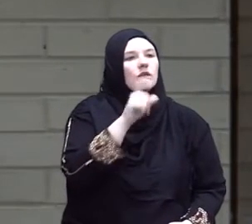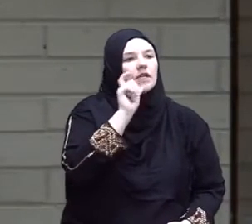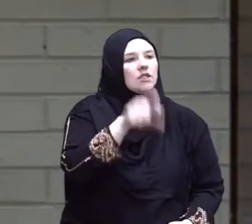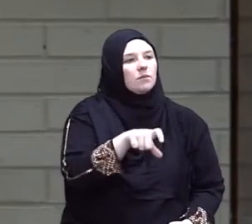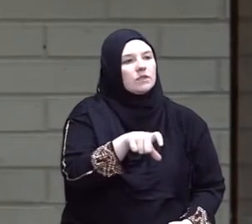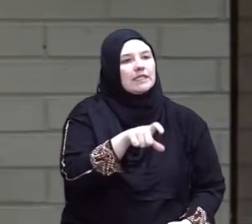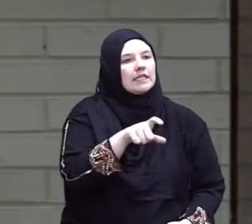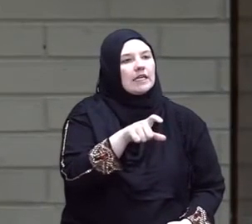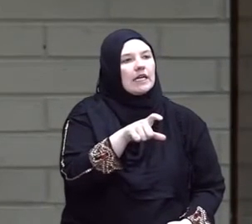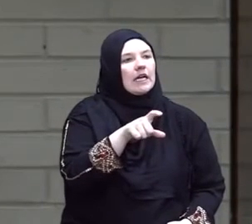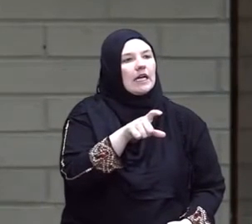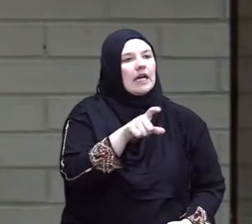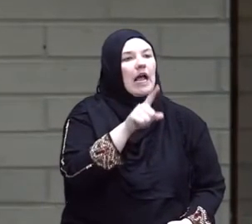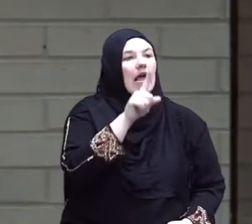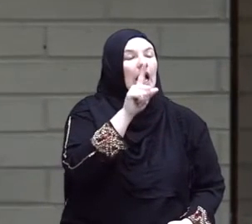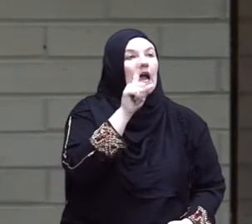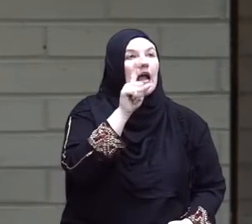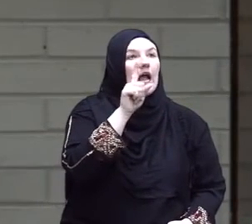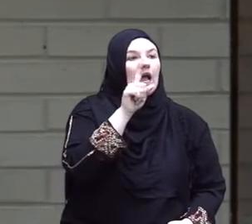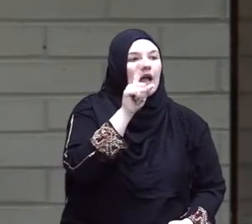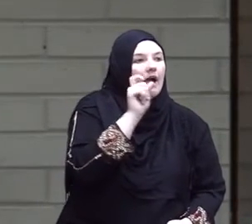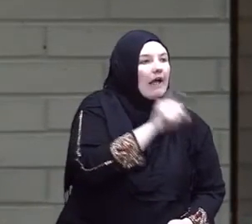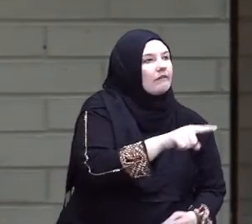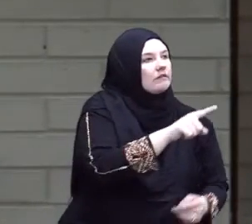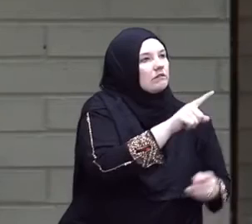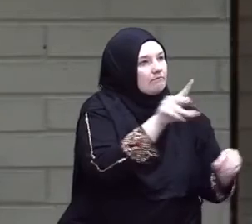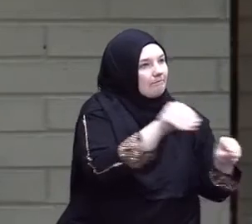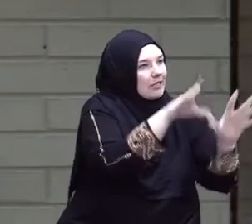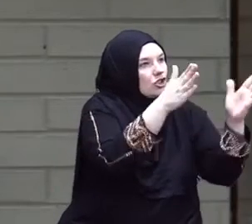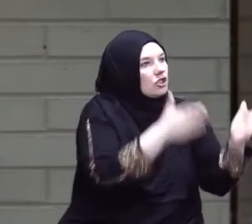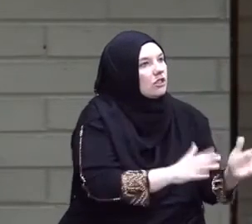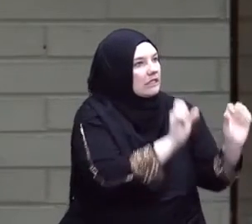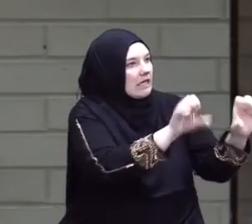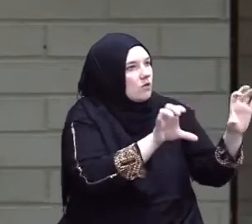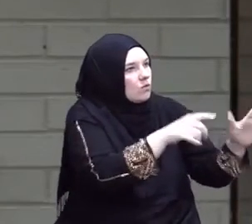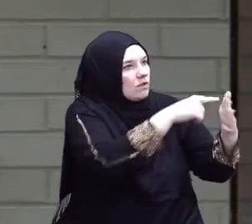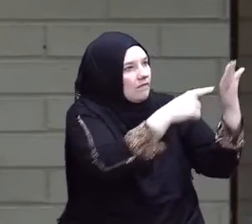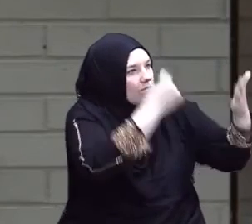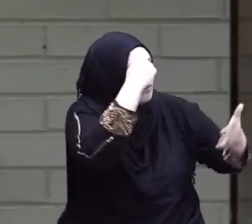And you're not supposed to ask anyone for it but Allah.